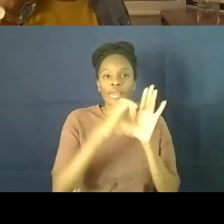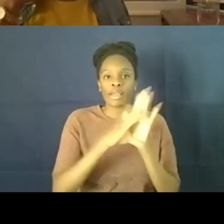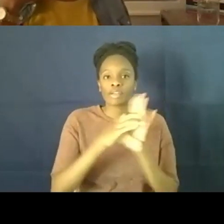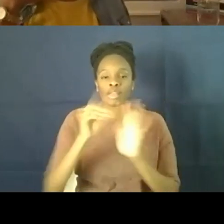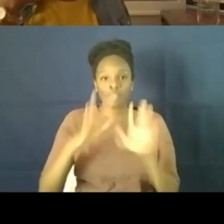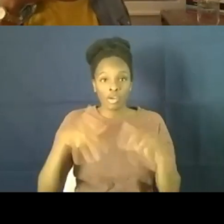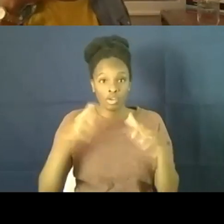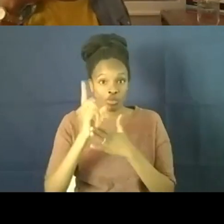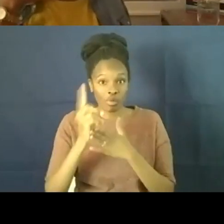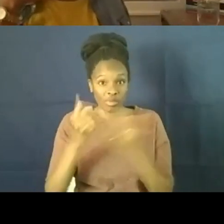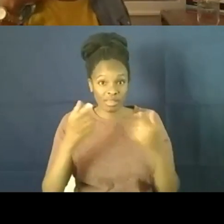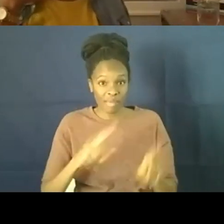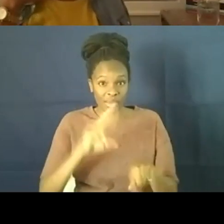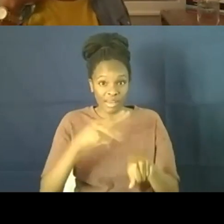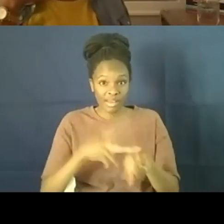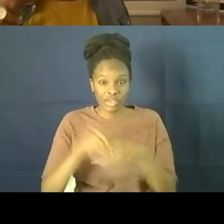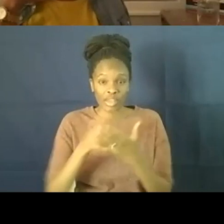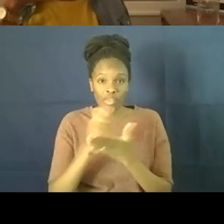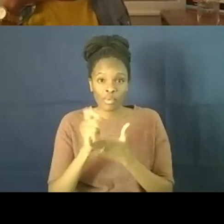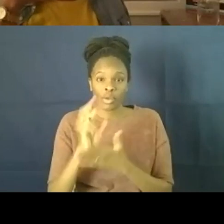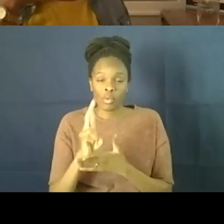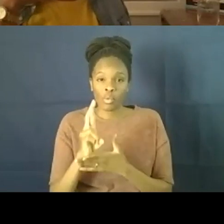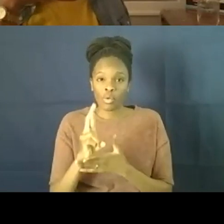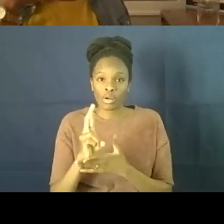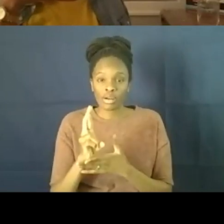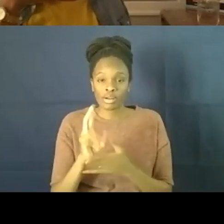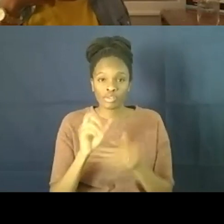writing, or are these moments debated when being used?